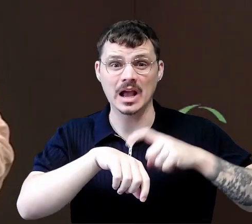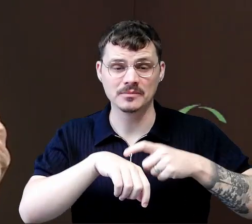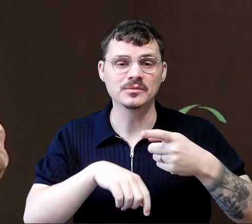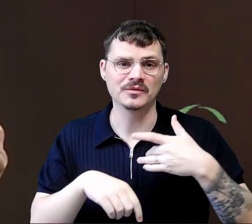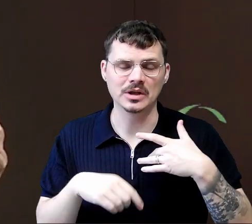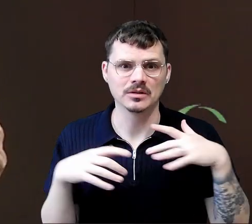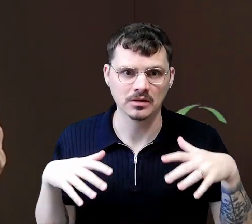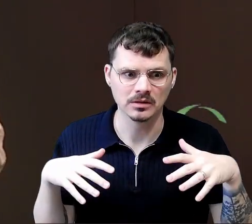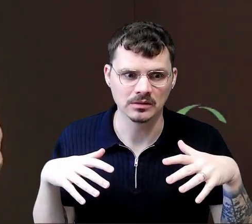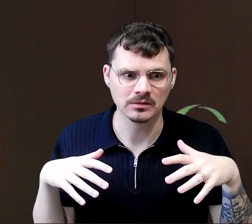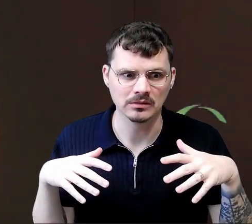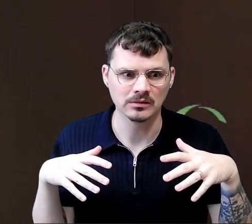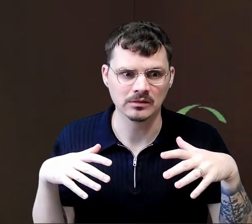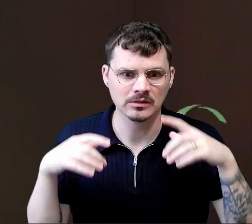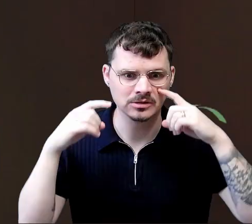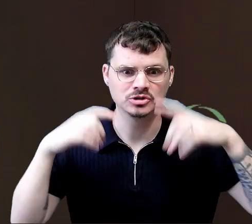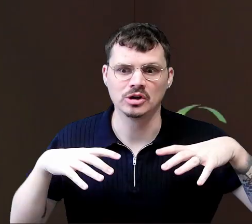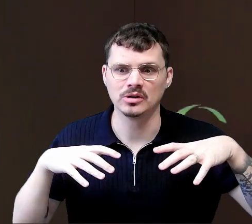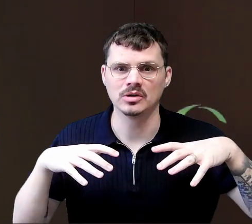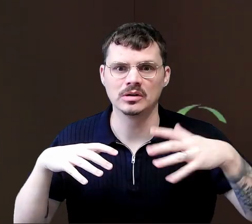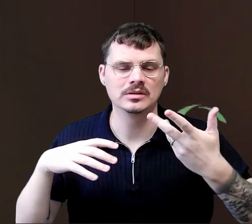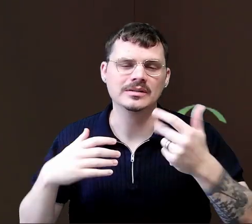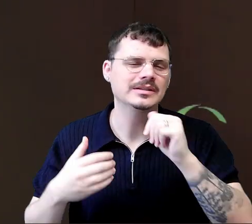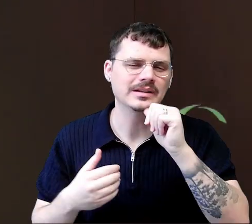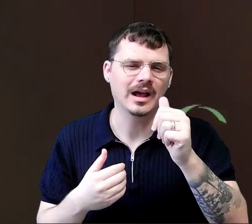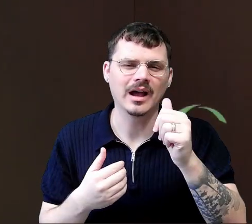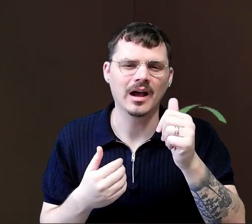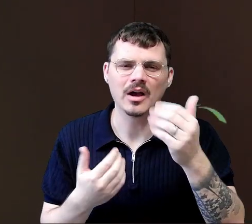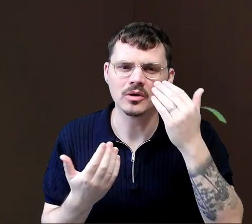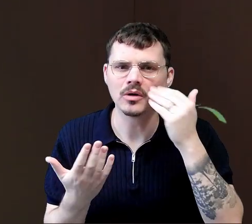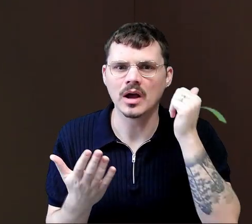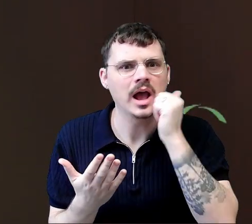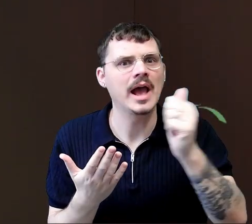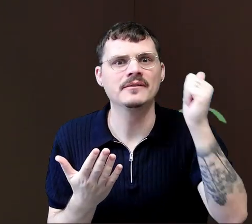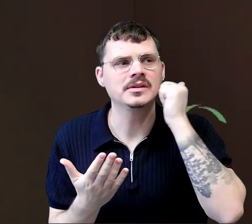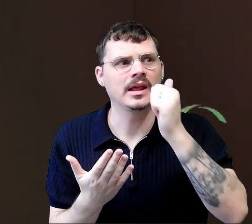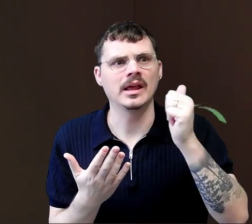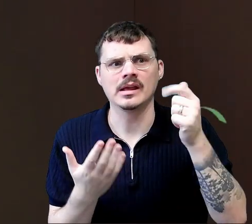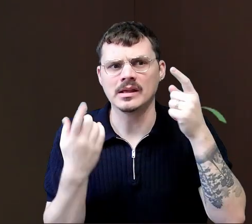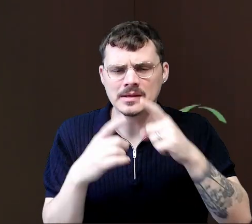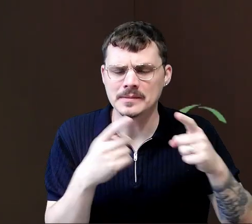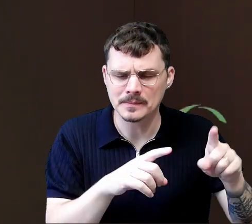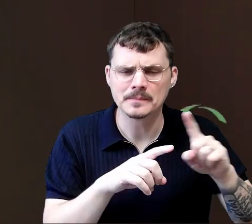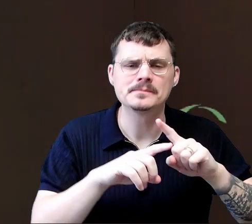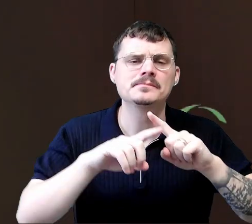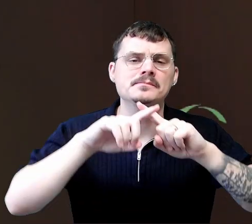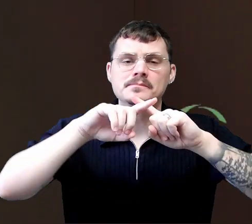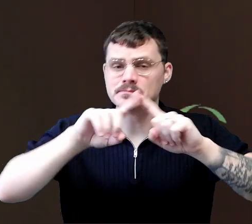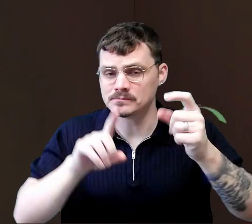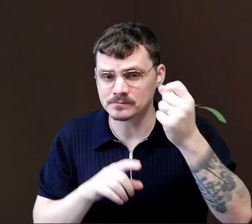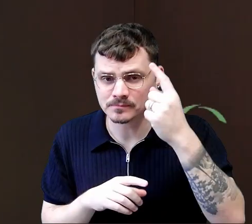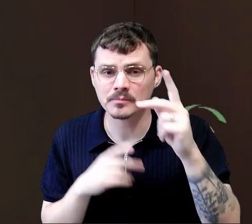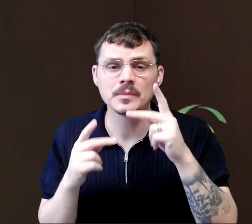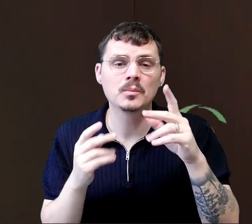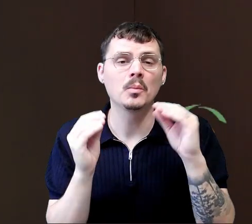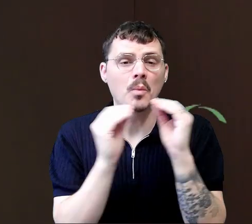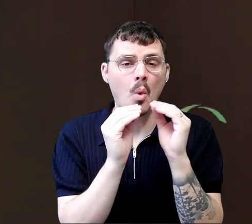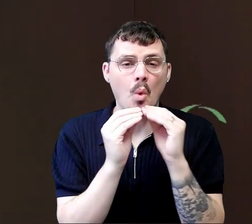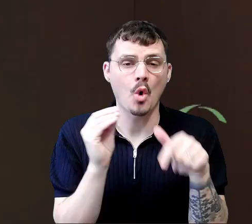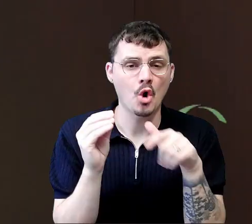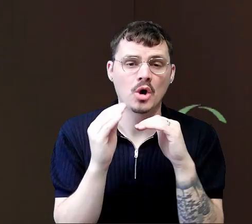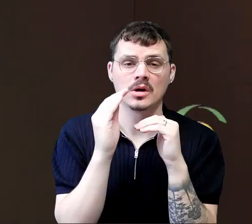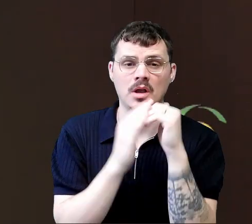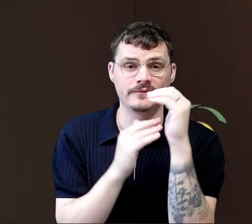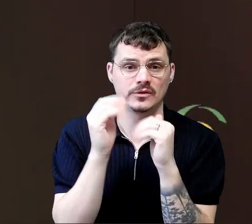little startling. It's not an everyday sort of a thing necessarily. However, as people get